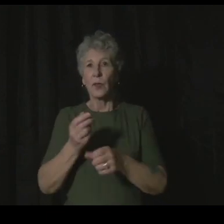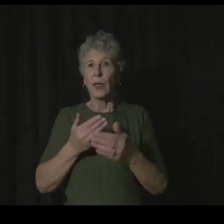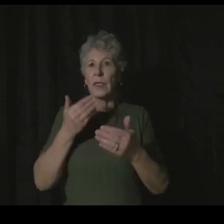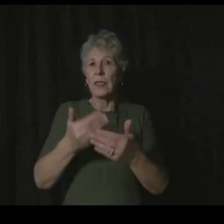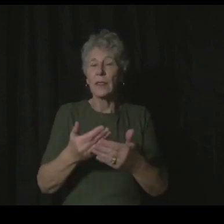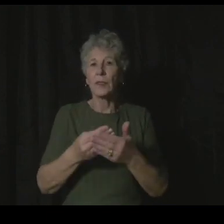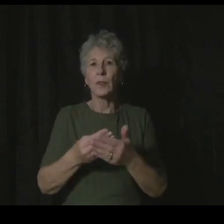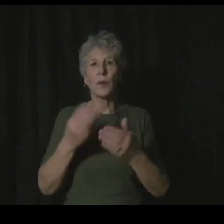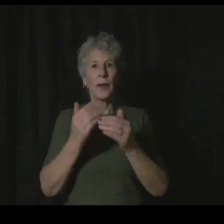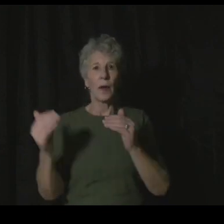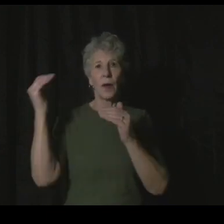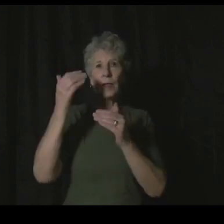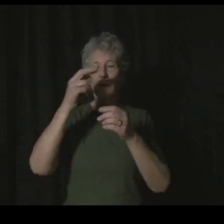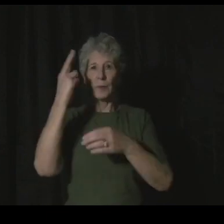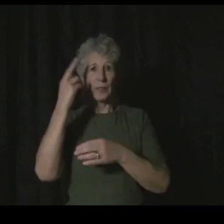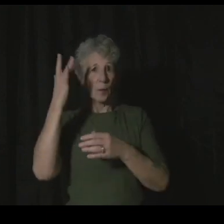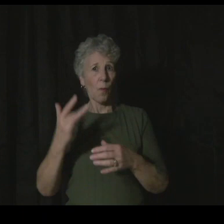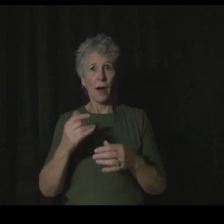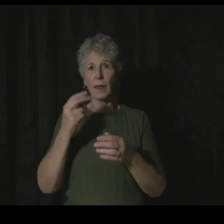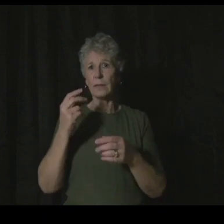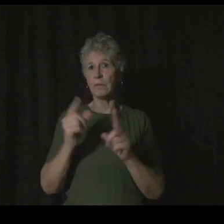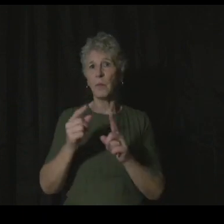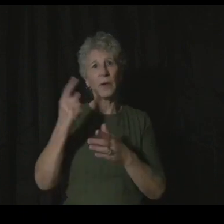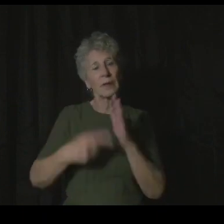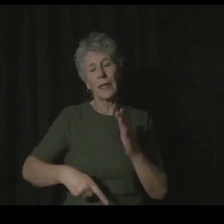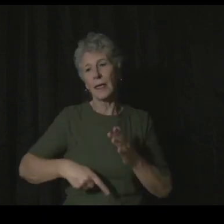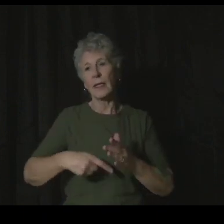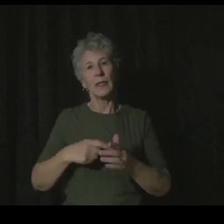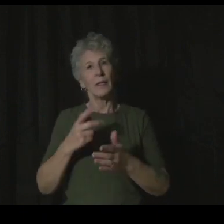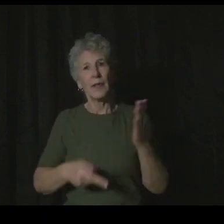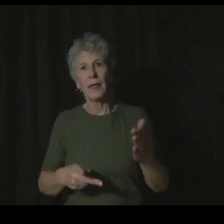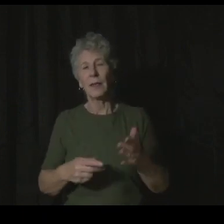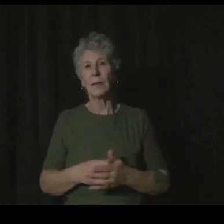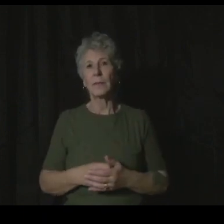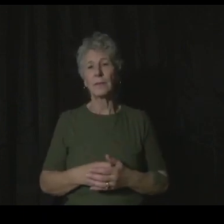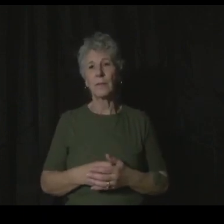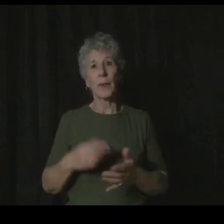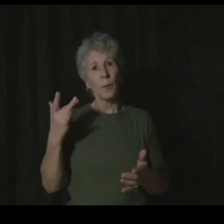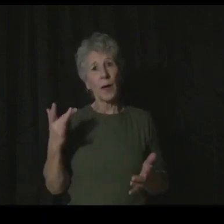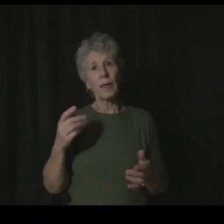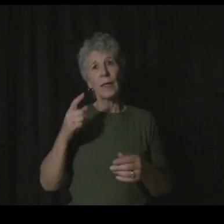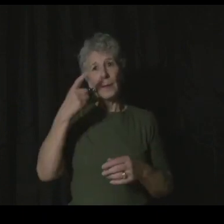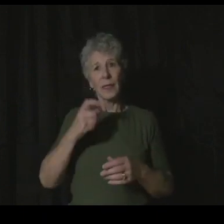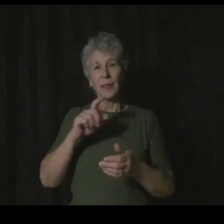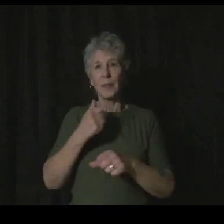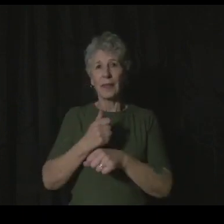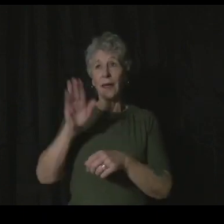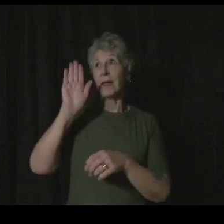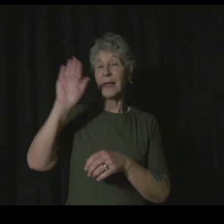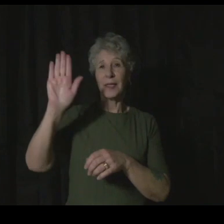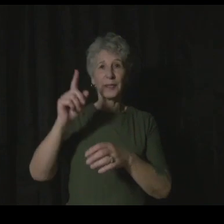ultimate reason why his word cannot fail. It is unfailing because it's based on his choice and